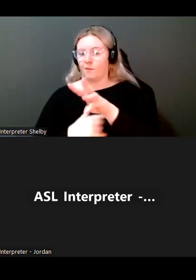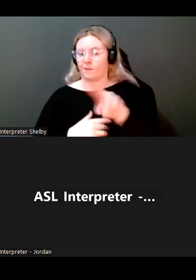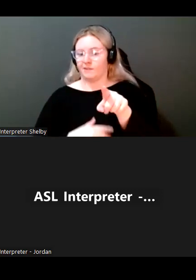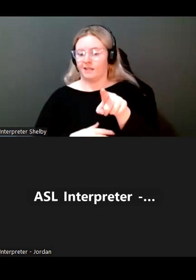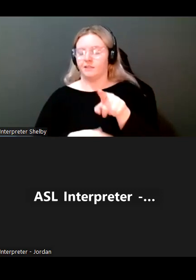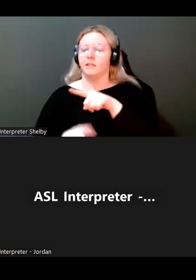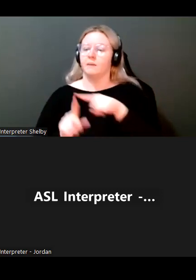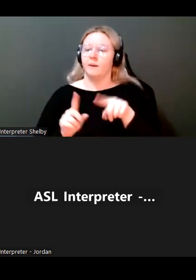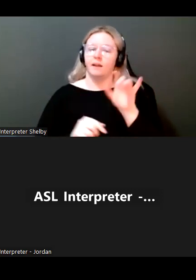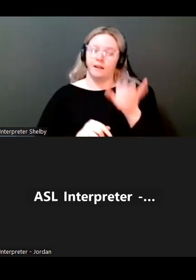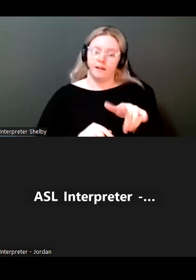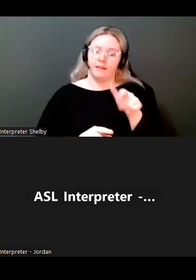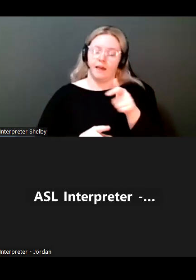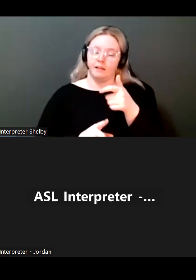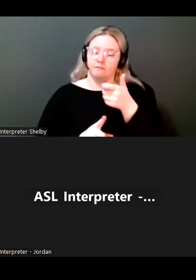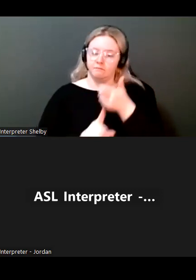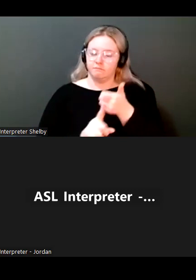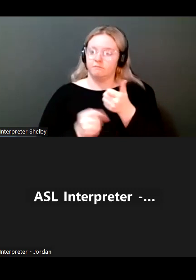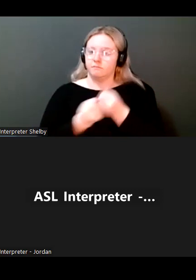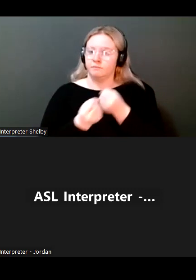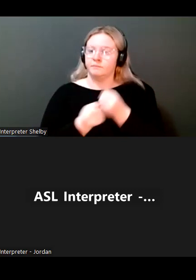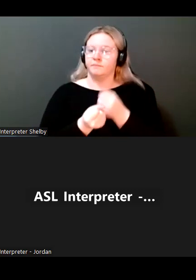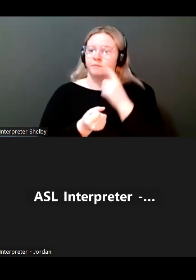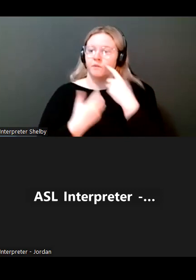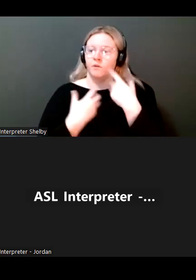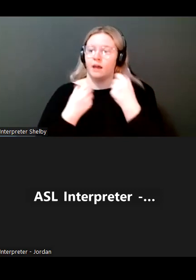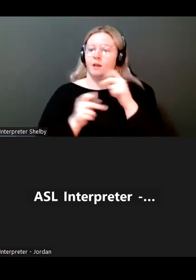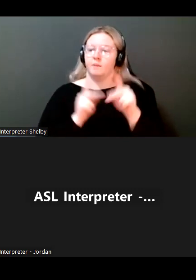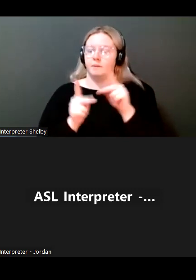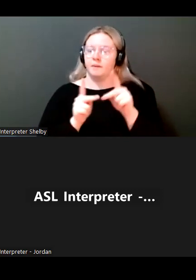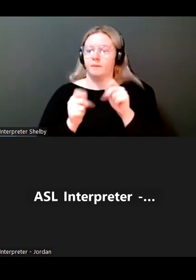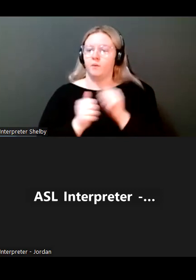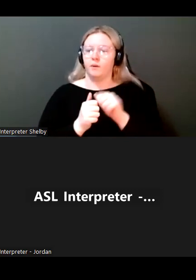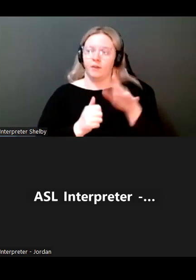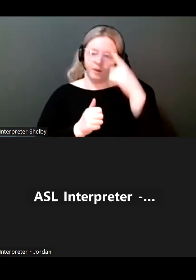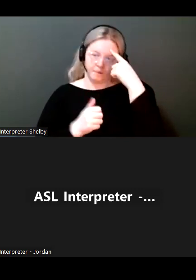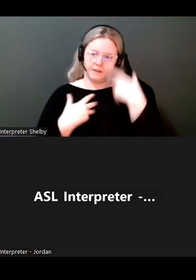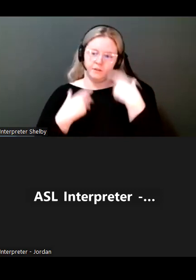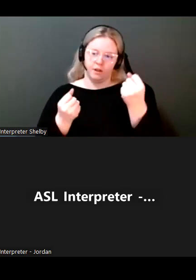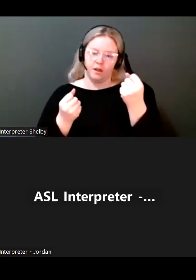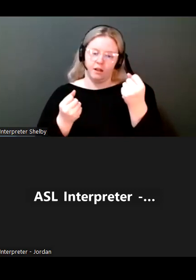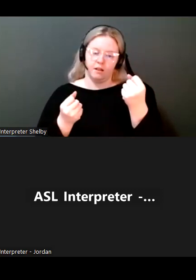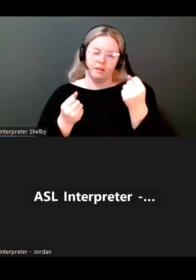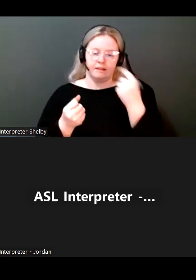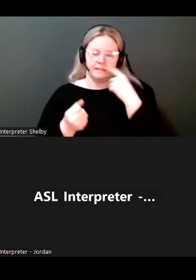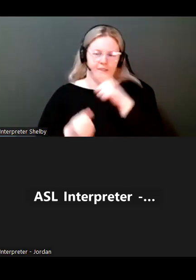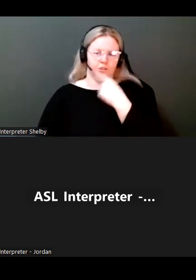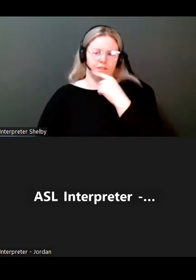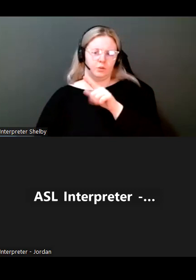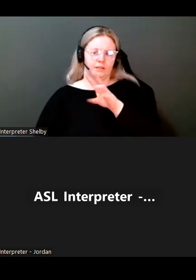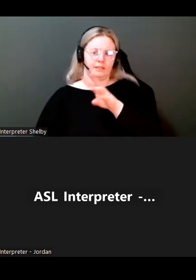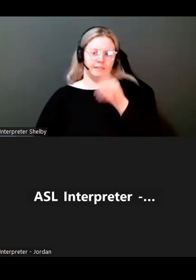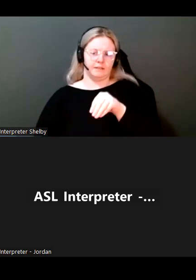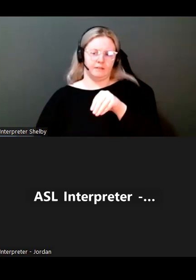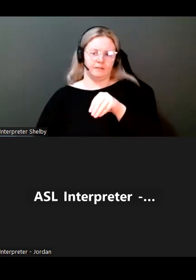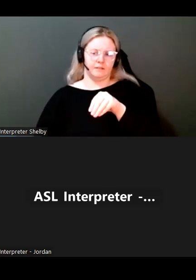help people improve their mental health, or 96% of people who completed the program reported improved mental health. 96%